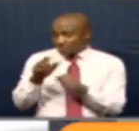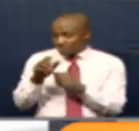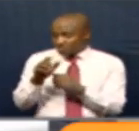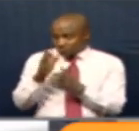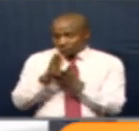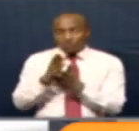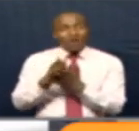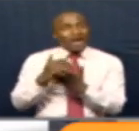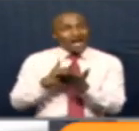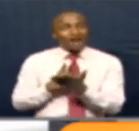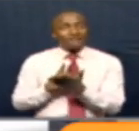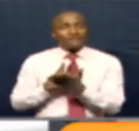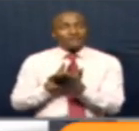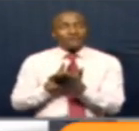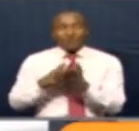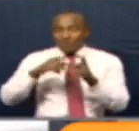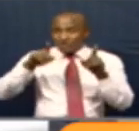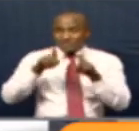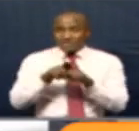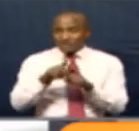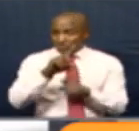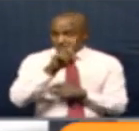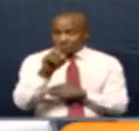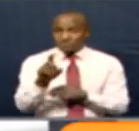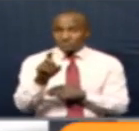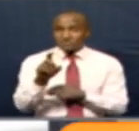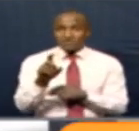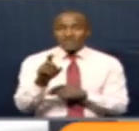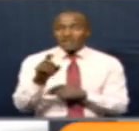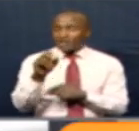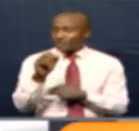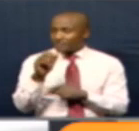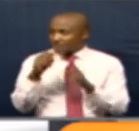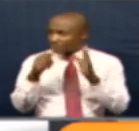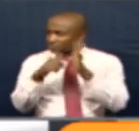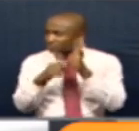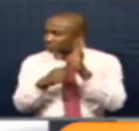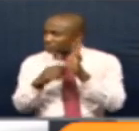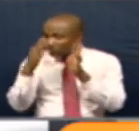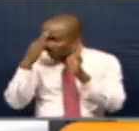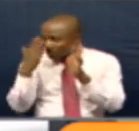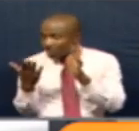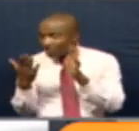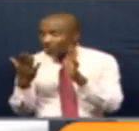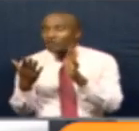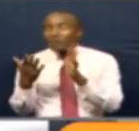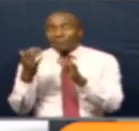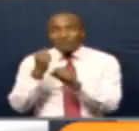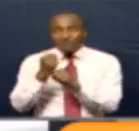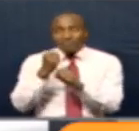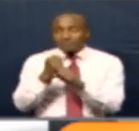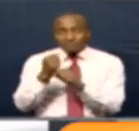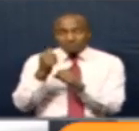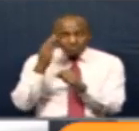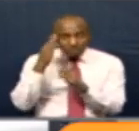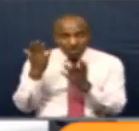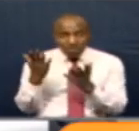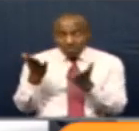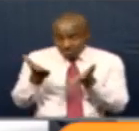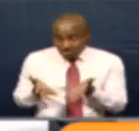Certainly there is. Mm-hmm. On the second half of the question, in terms of are there KPIs and how do we then deal with the mm-hmm. performance mm-hmm. issue? As we speak